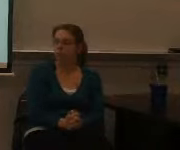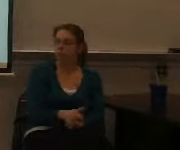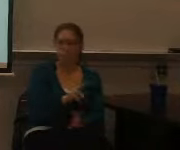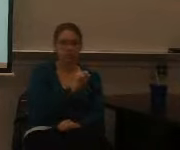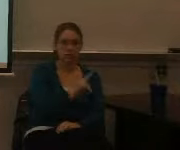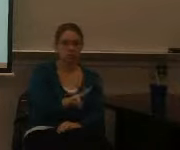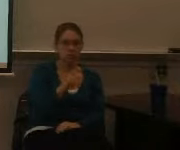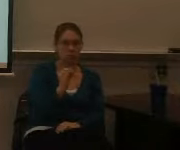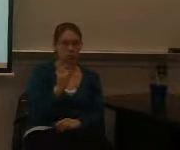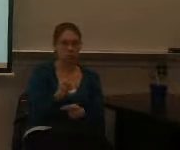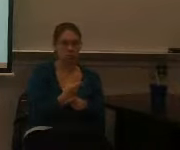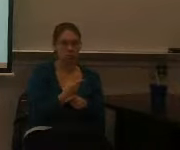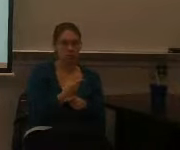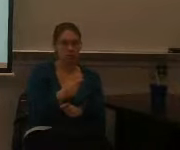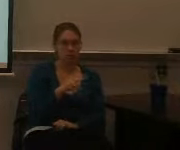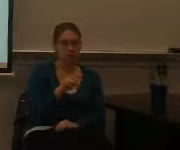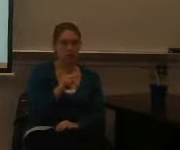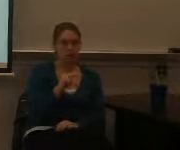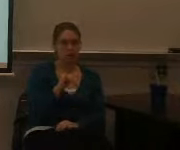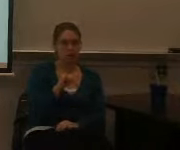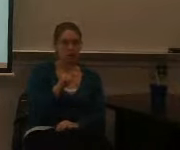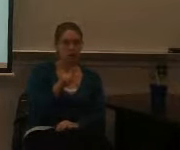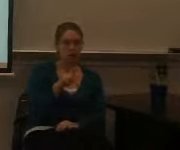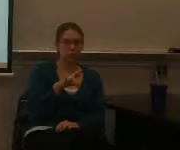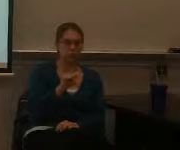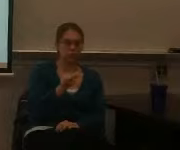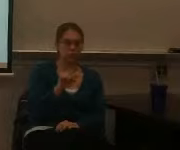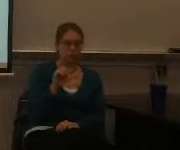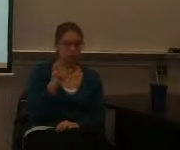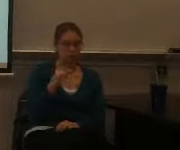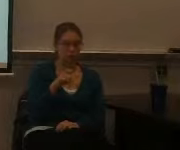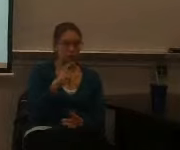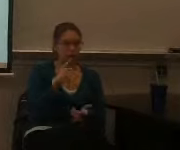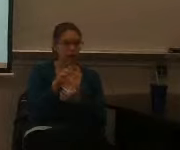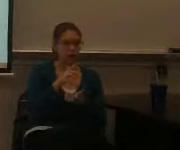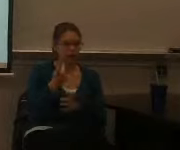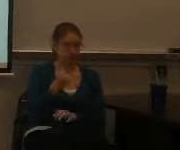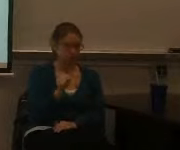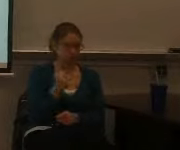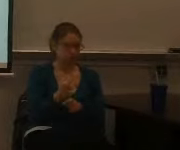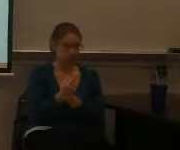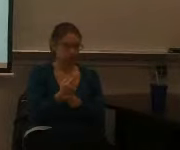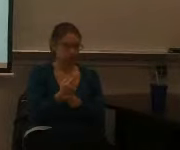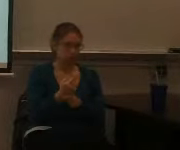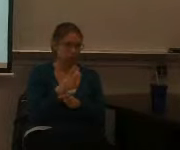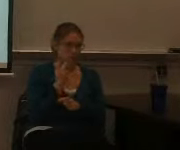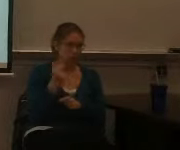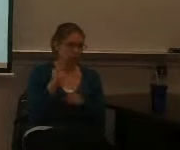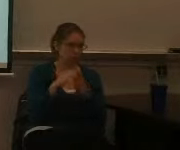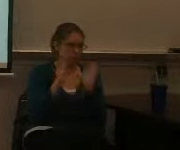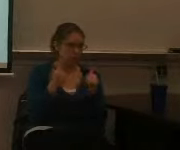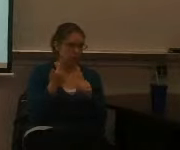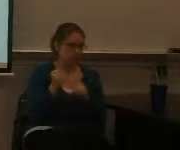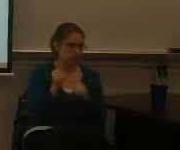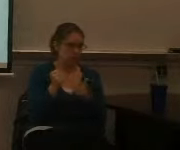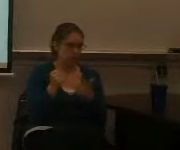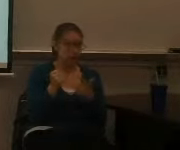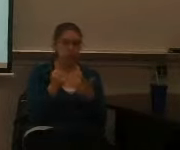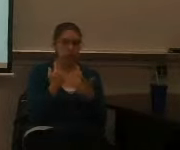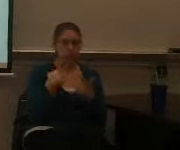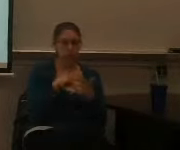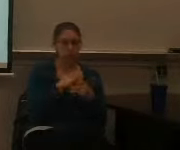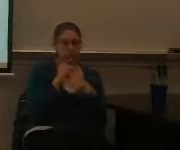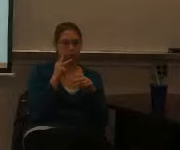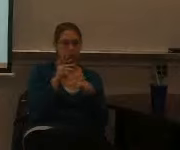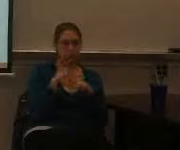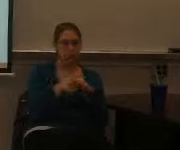Yeah, N2O, right? Nitrous oxide, right? Laughing gas, but it's also greenhouse gas. And we looked